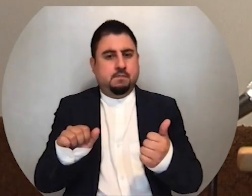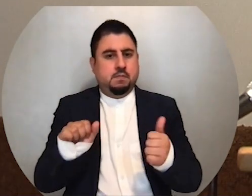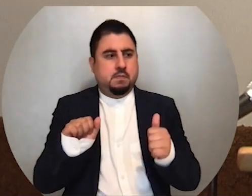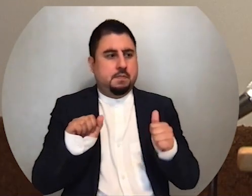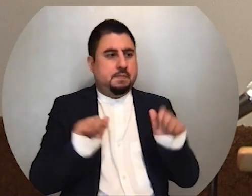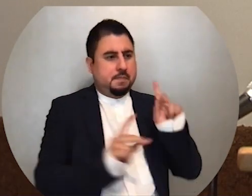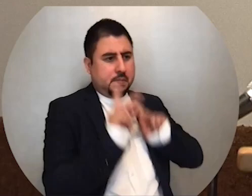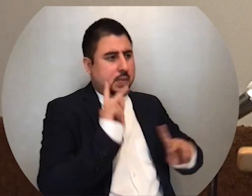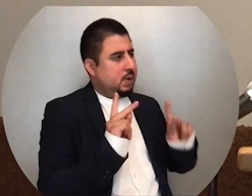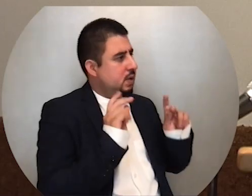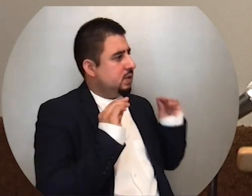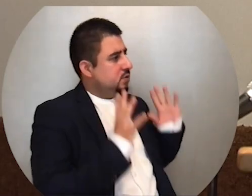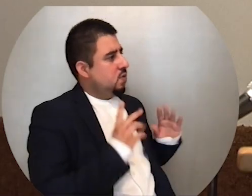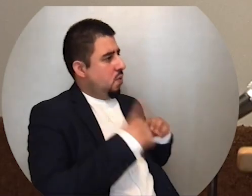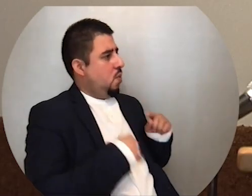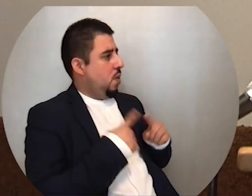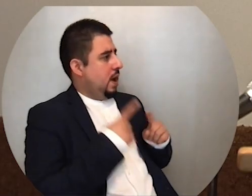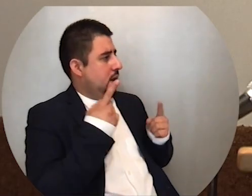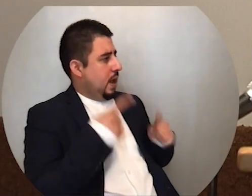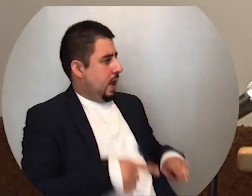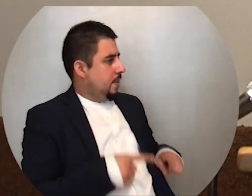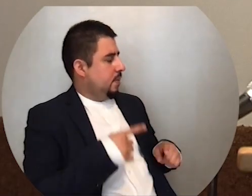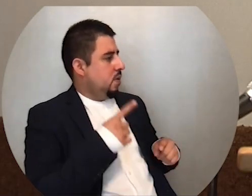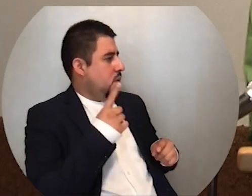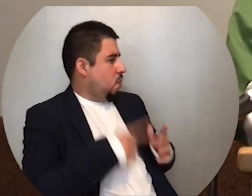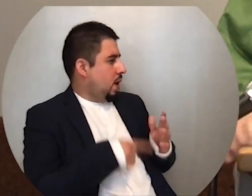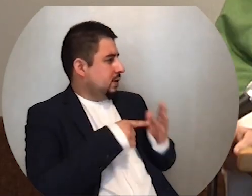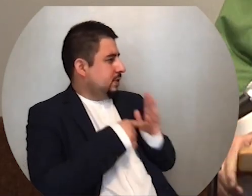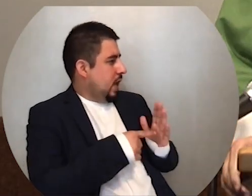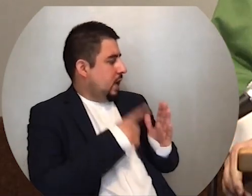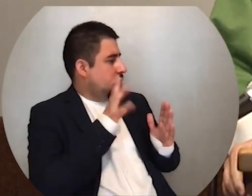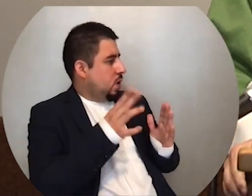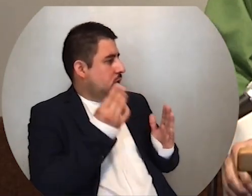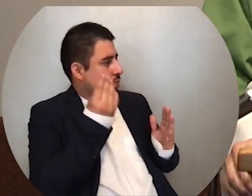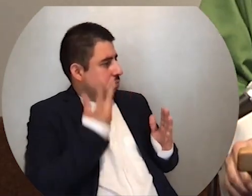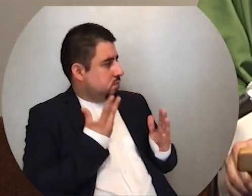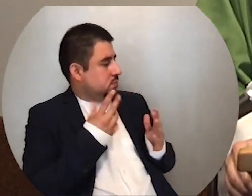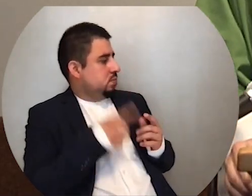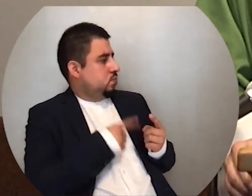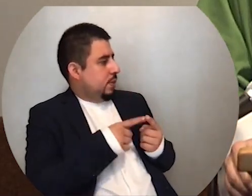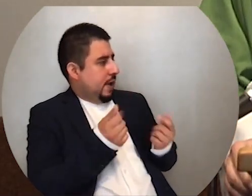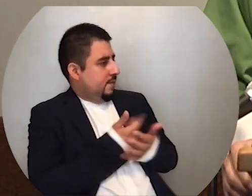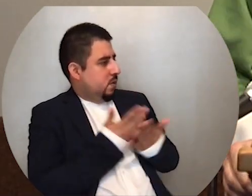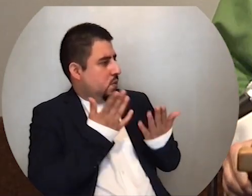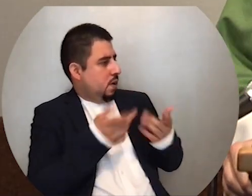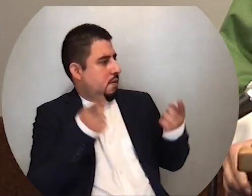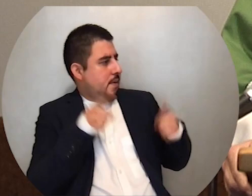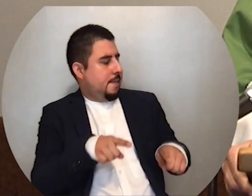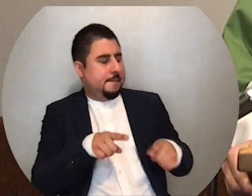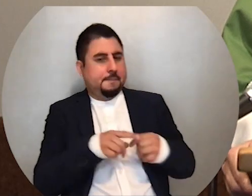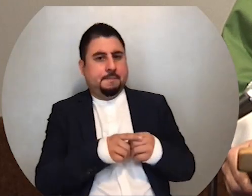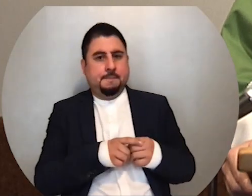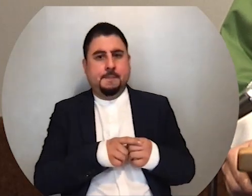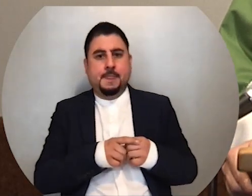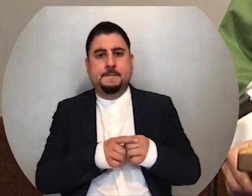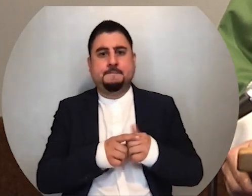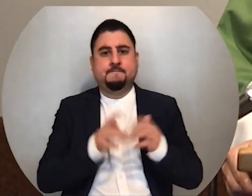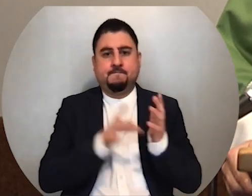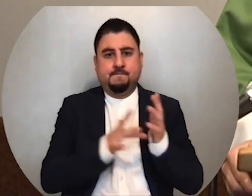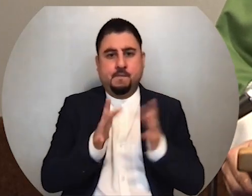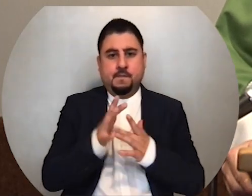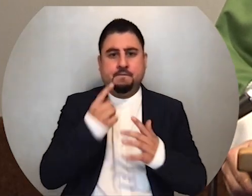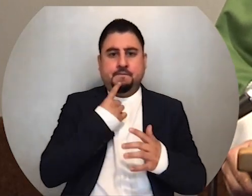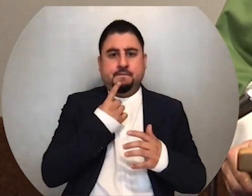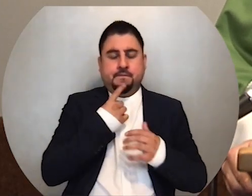asked him, "Teacher, when will this happen, and what sign will there be when all these things are about to happen?" He